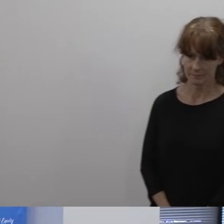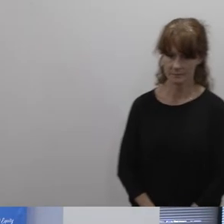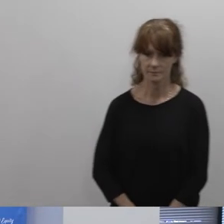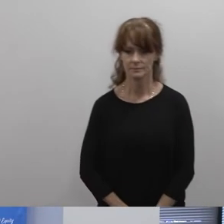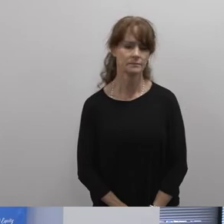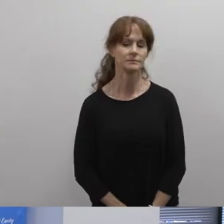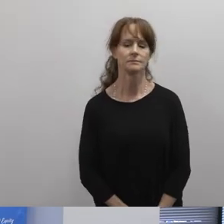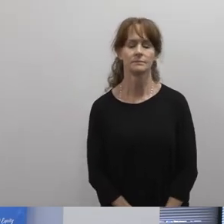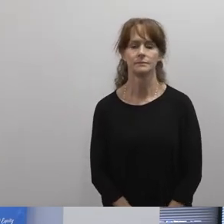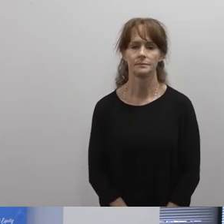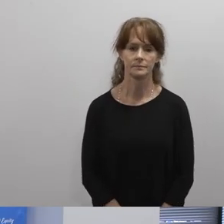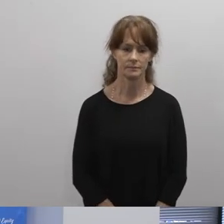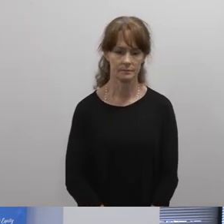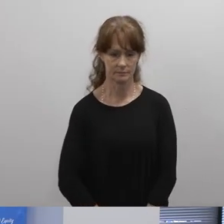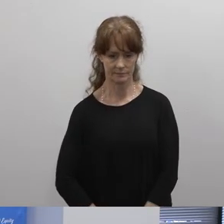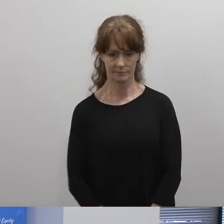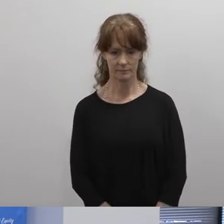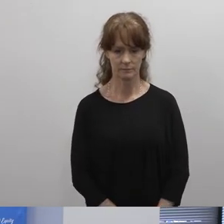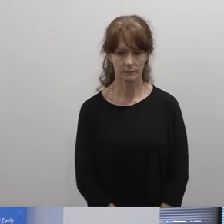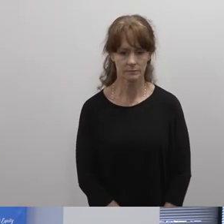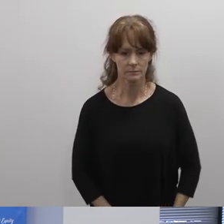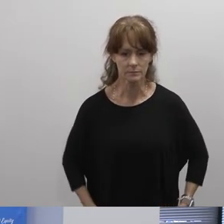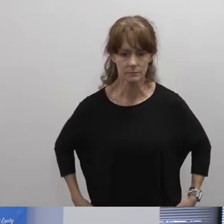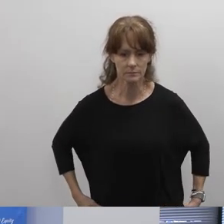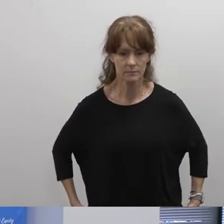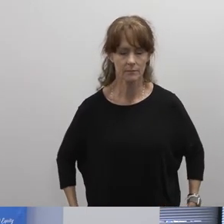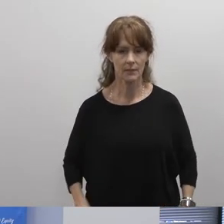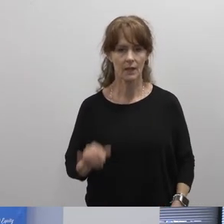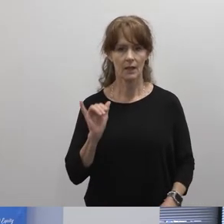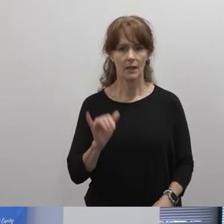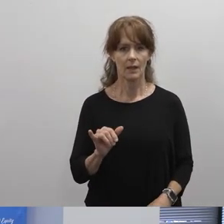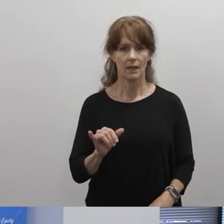I think that slide has really moved me.